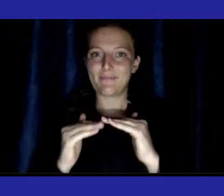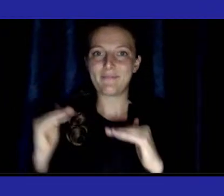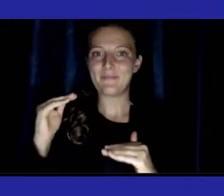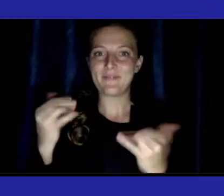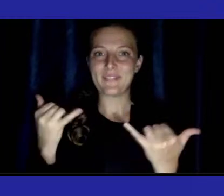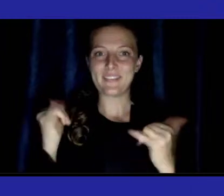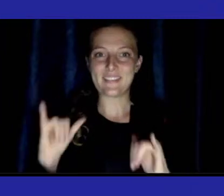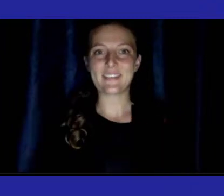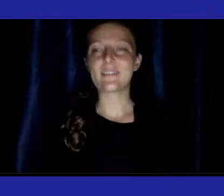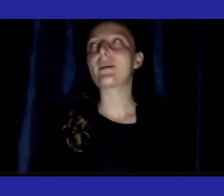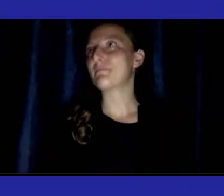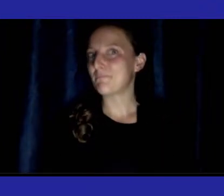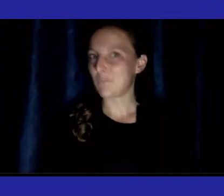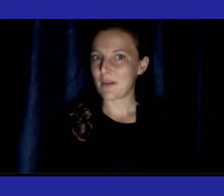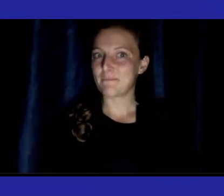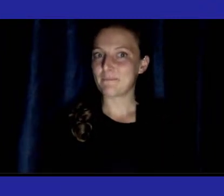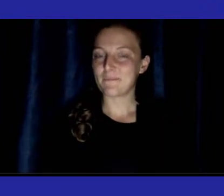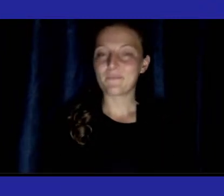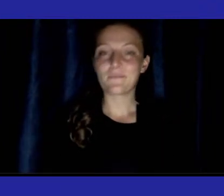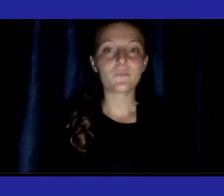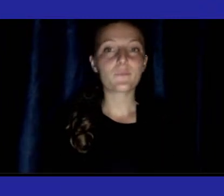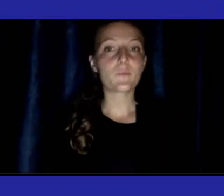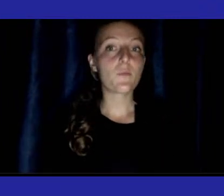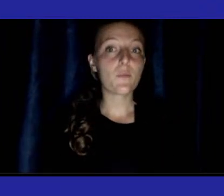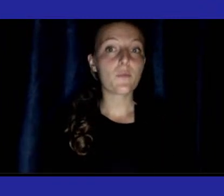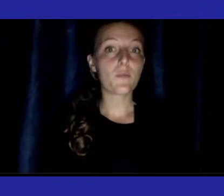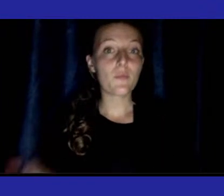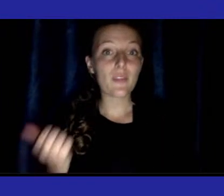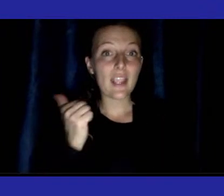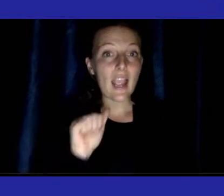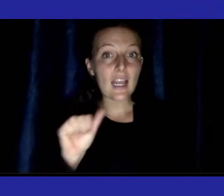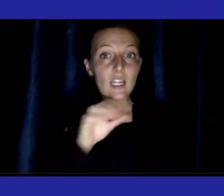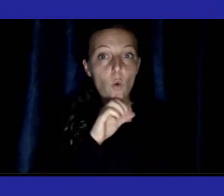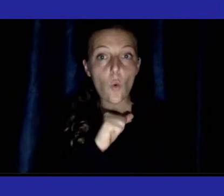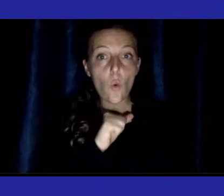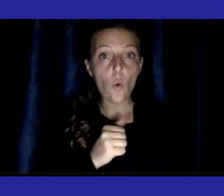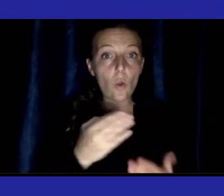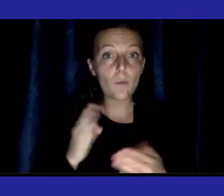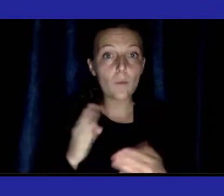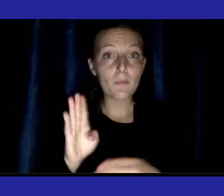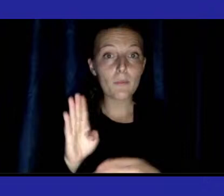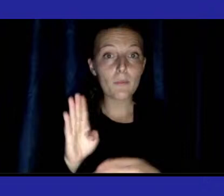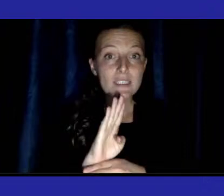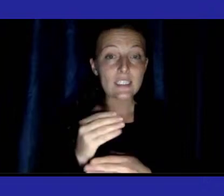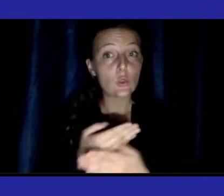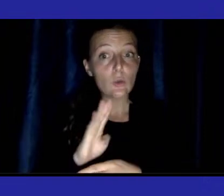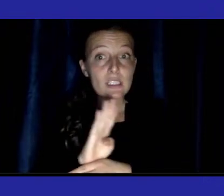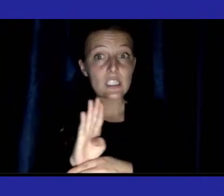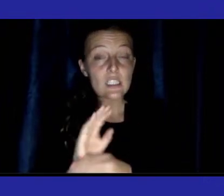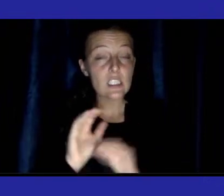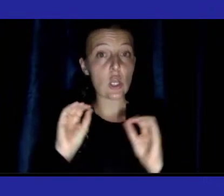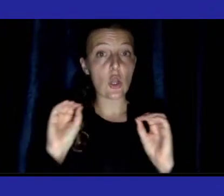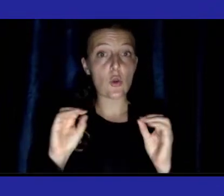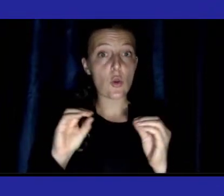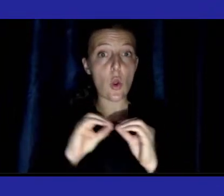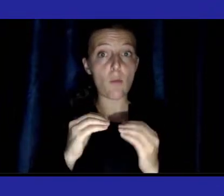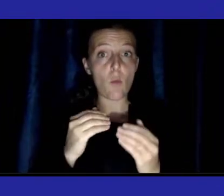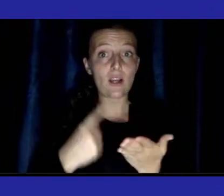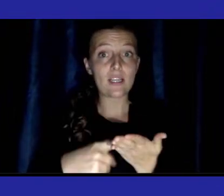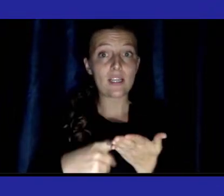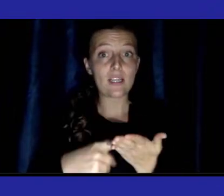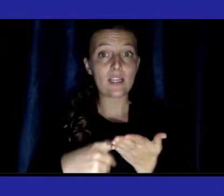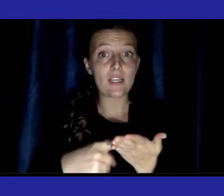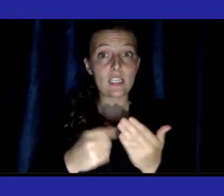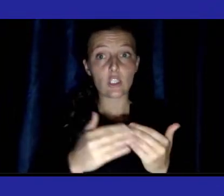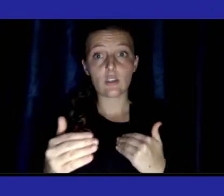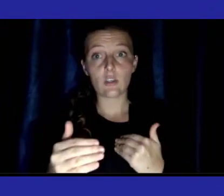Okay. Well, any old business? Any new business? There being no further discussion, meeting Oh, you adjourned. have- Right on time. Oh. No, I was just